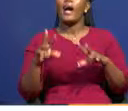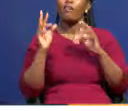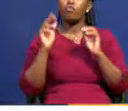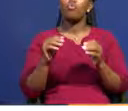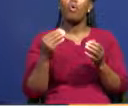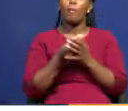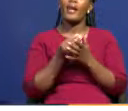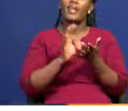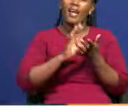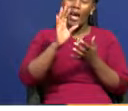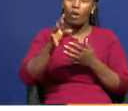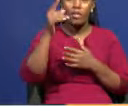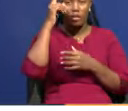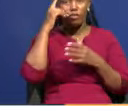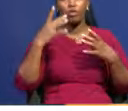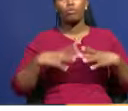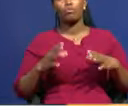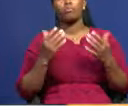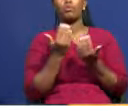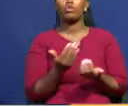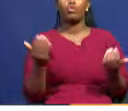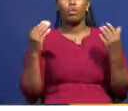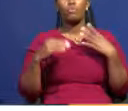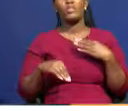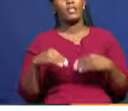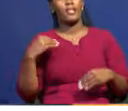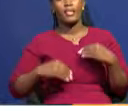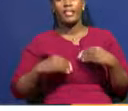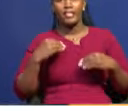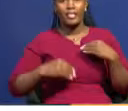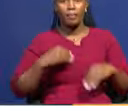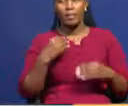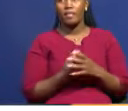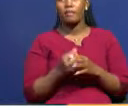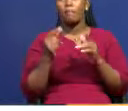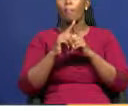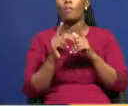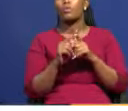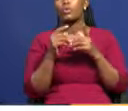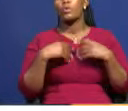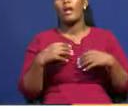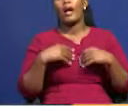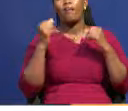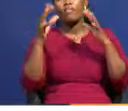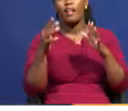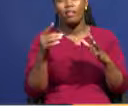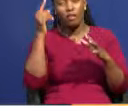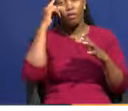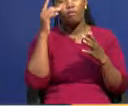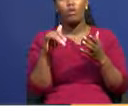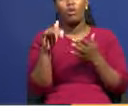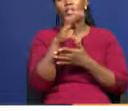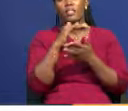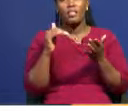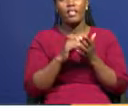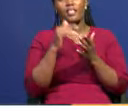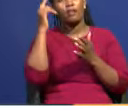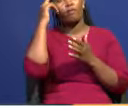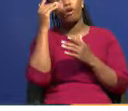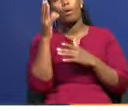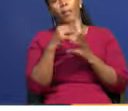that. Okay? Mm-hmm. There is no allocation for Semester, that is the Center for Mathematics, Science, and